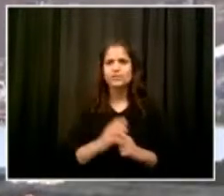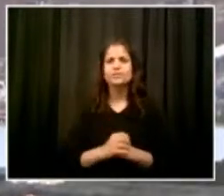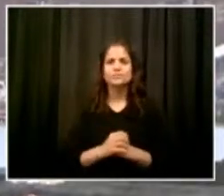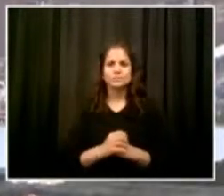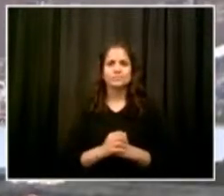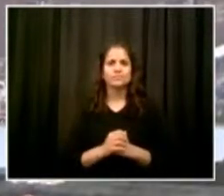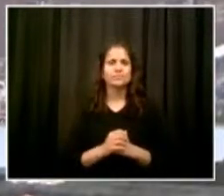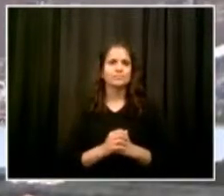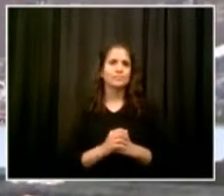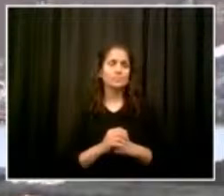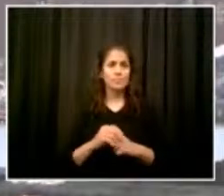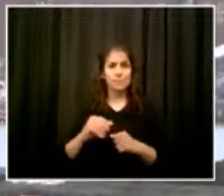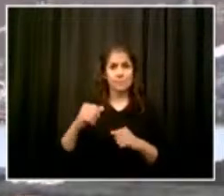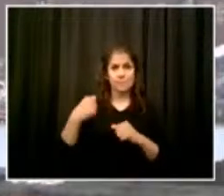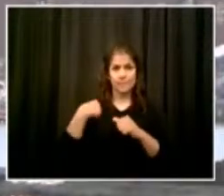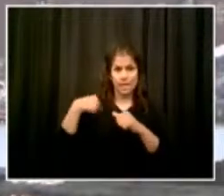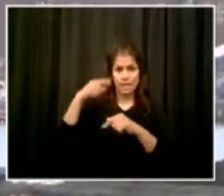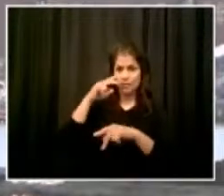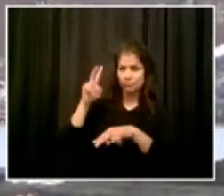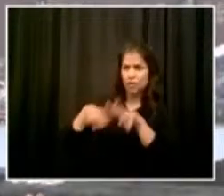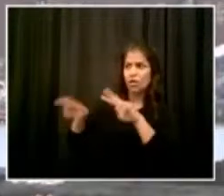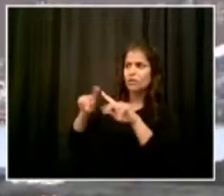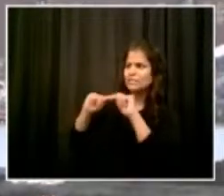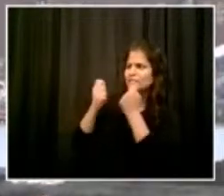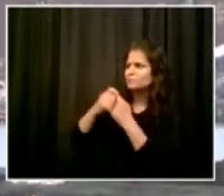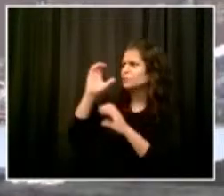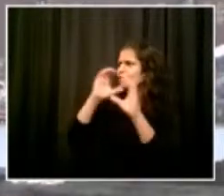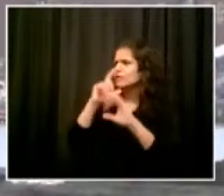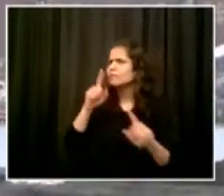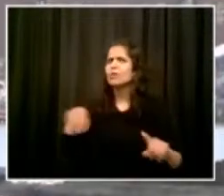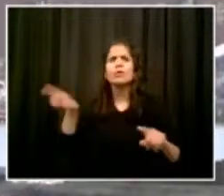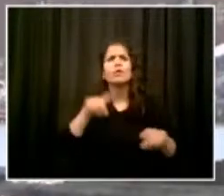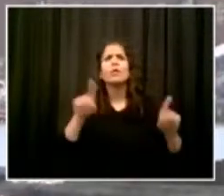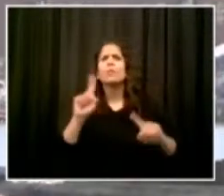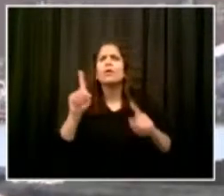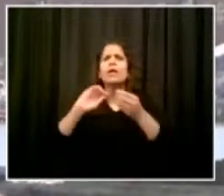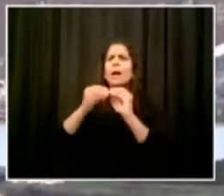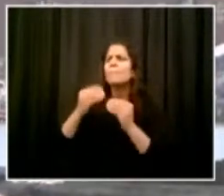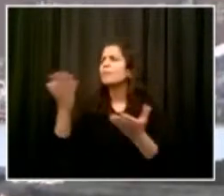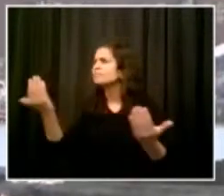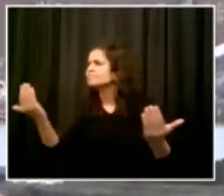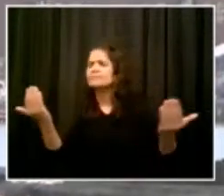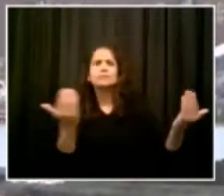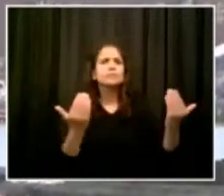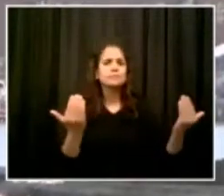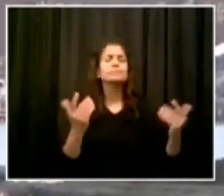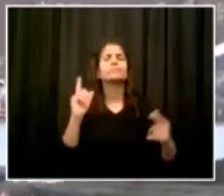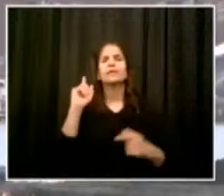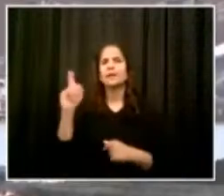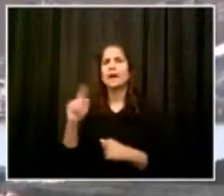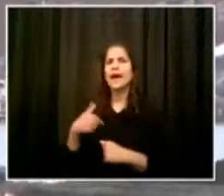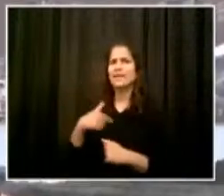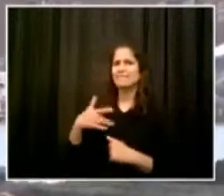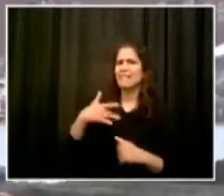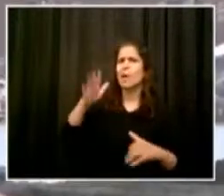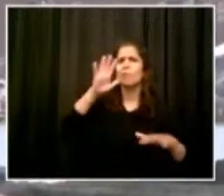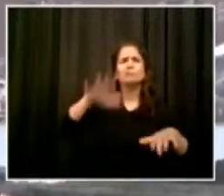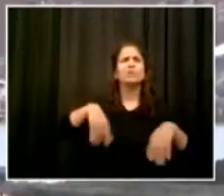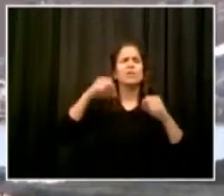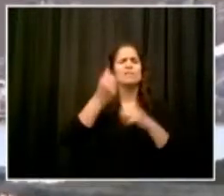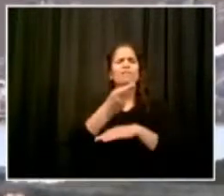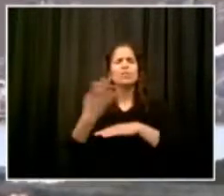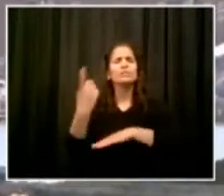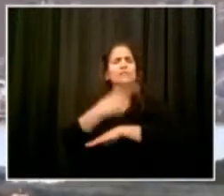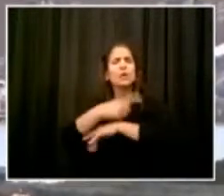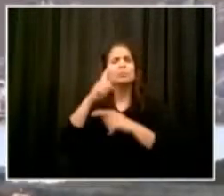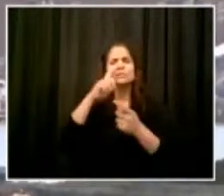better number than that 200 to 400 range yet, but I think we're going to get it in the first days as we see who actually makes the decision now that